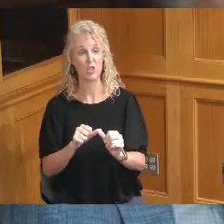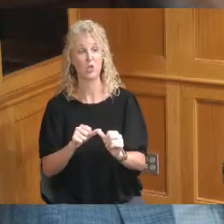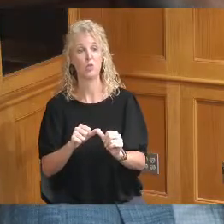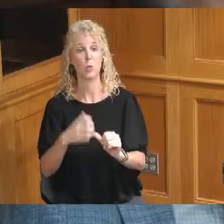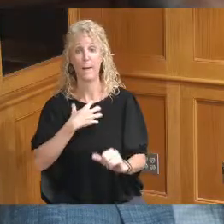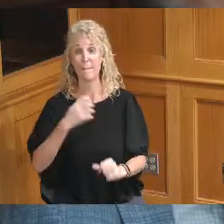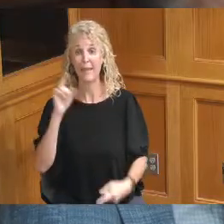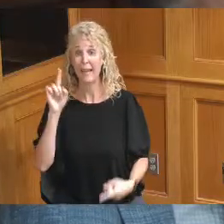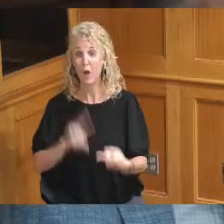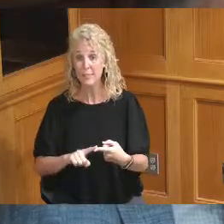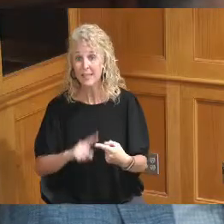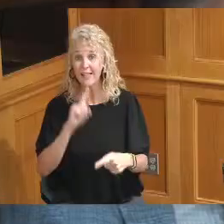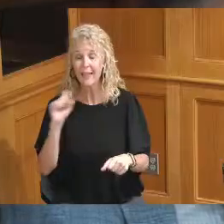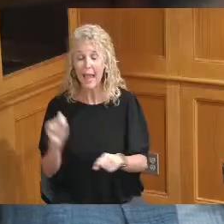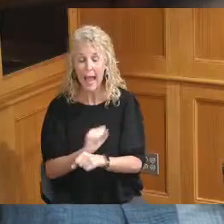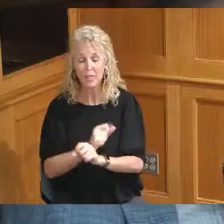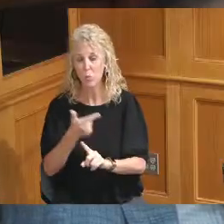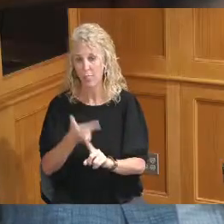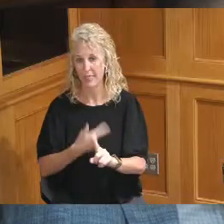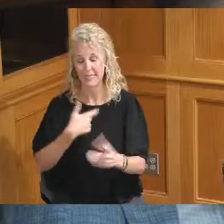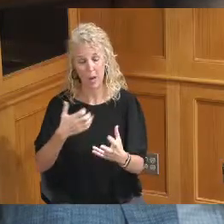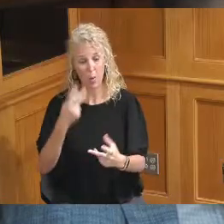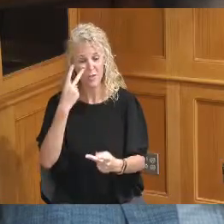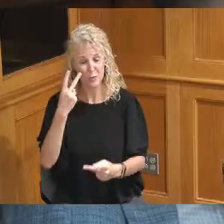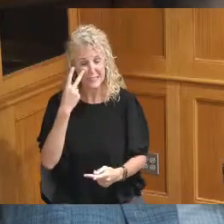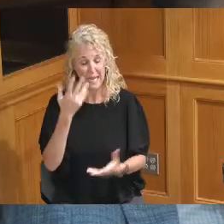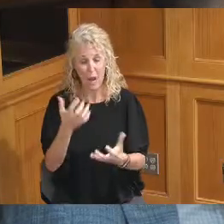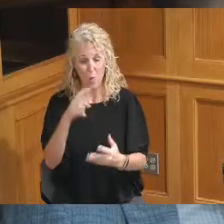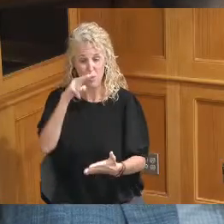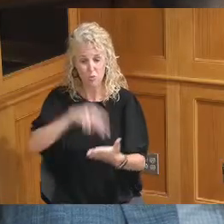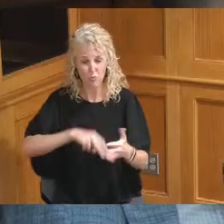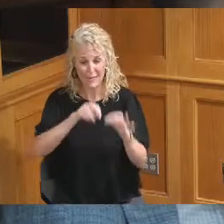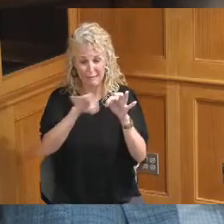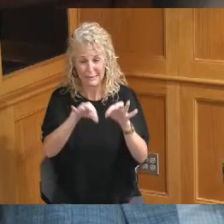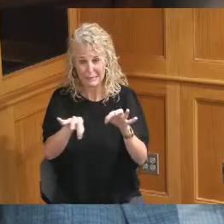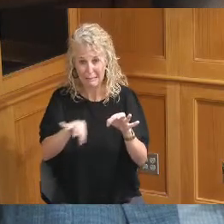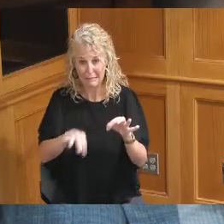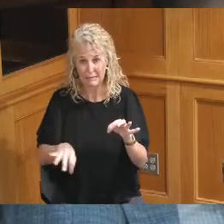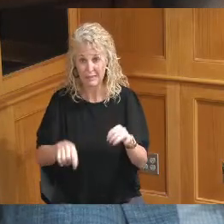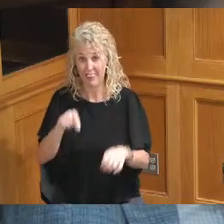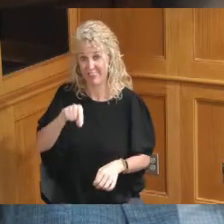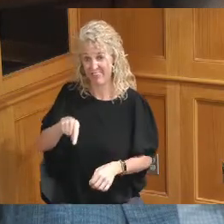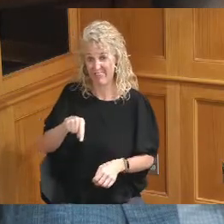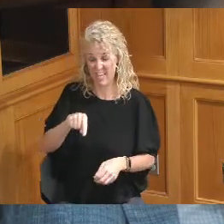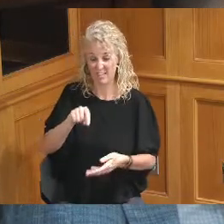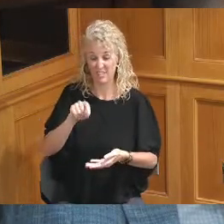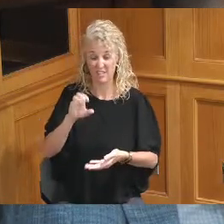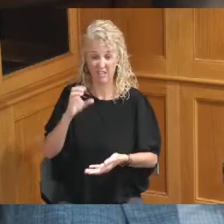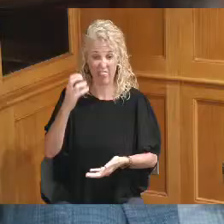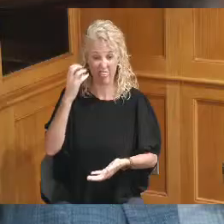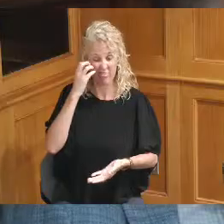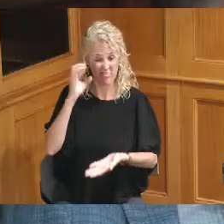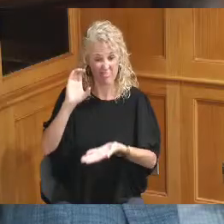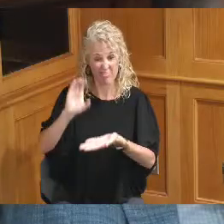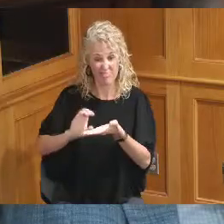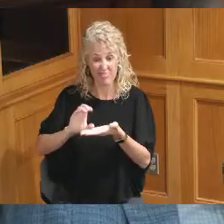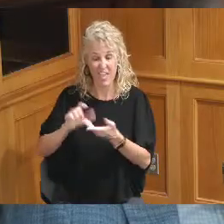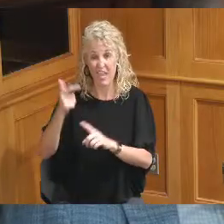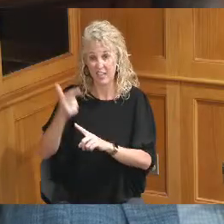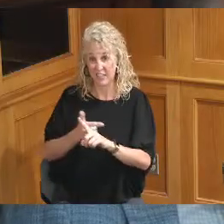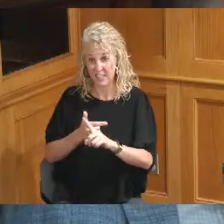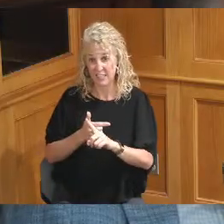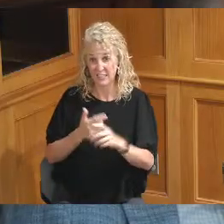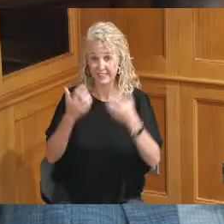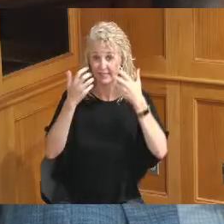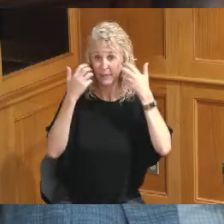read every single clause. Because one thing I learned in reading this lease is that one group, the Bengals lawyers